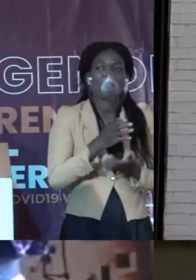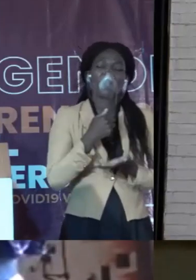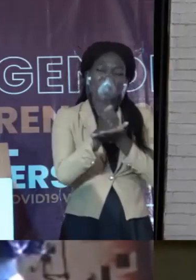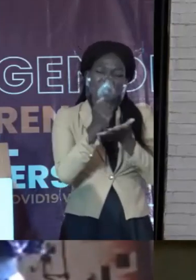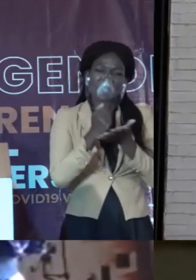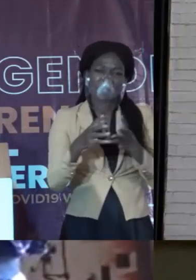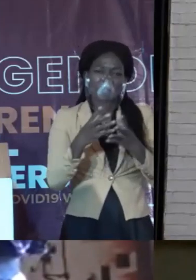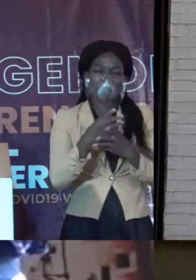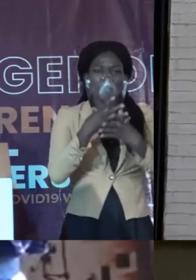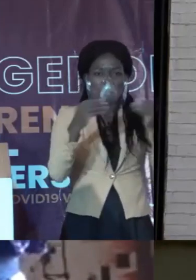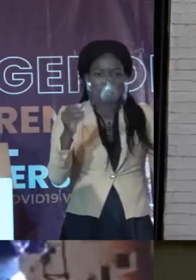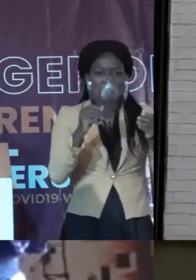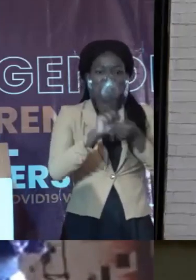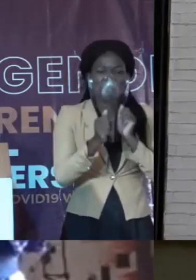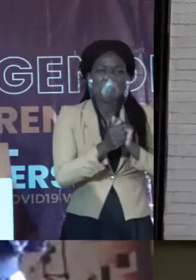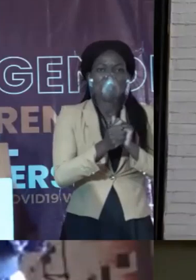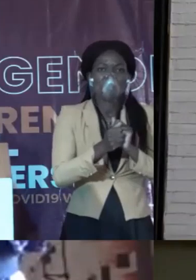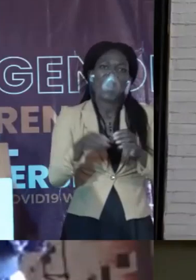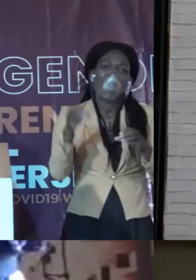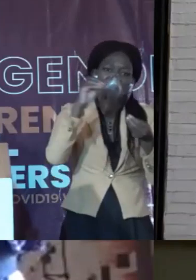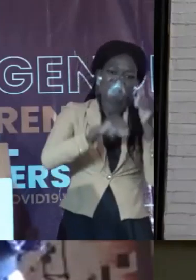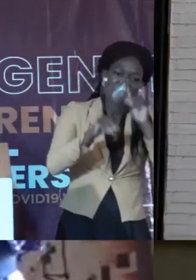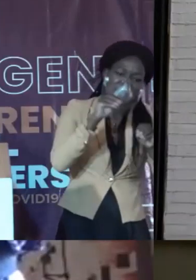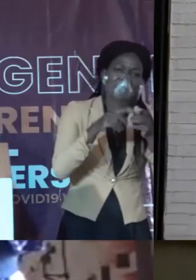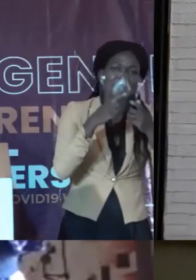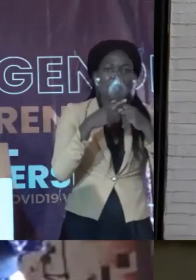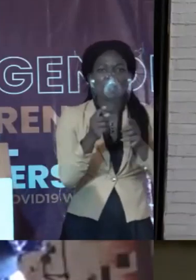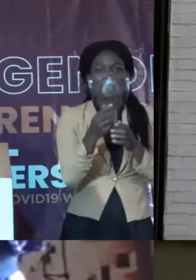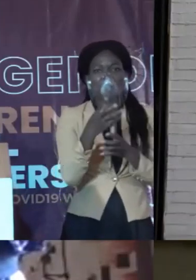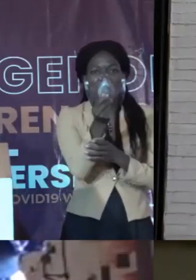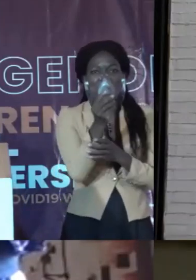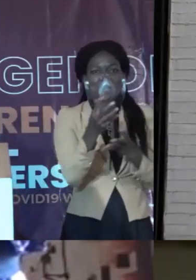issues of investment, financial access for women.